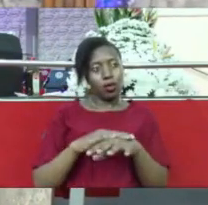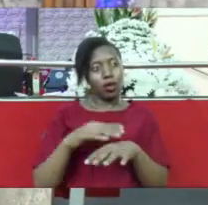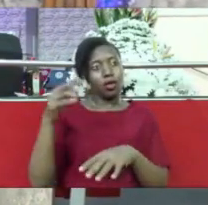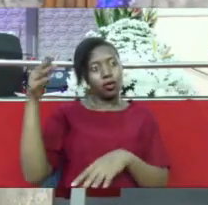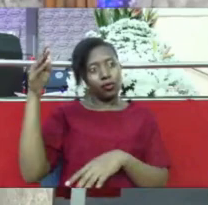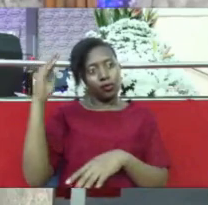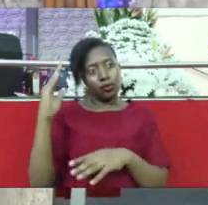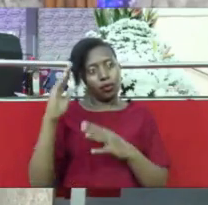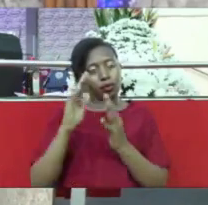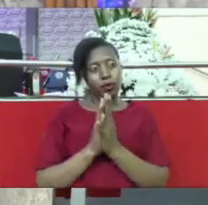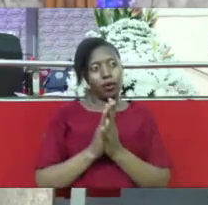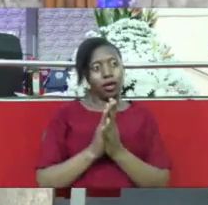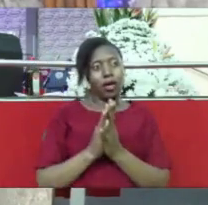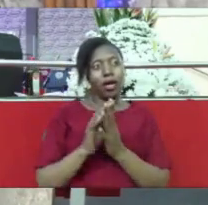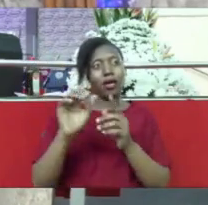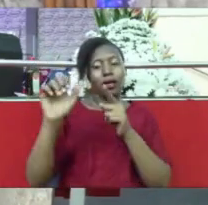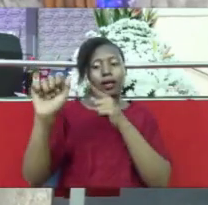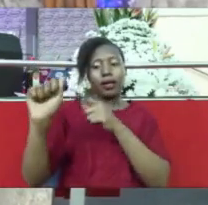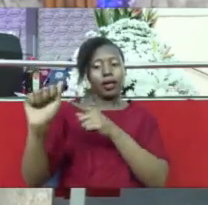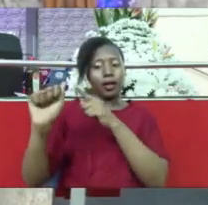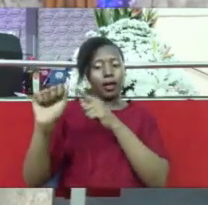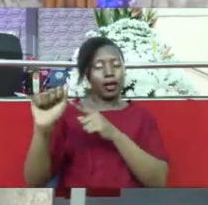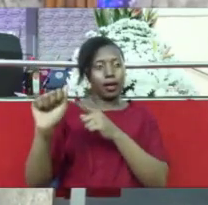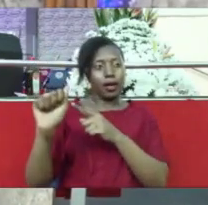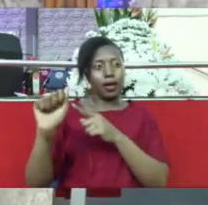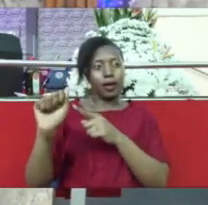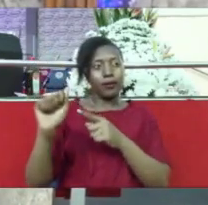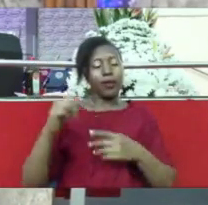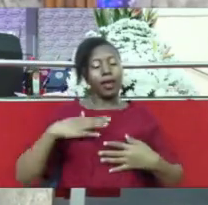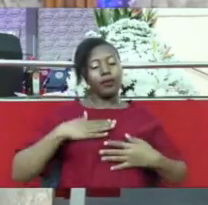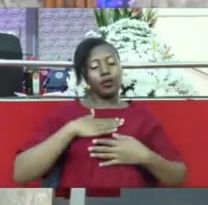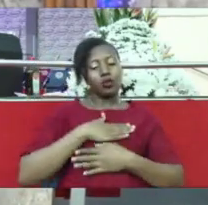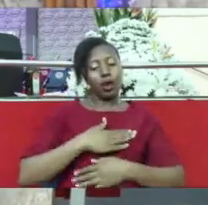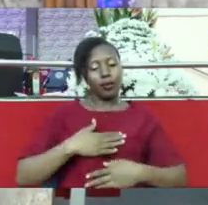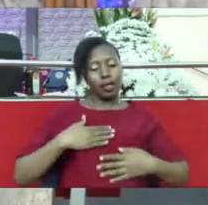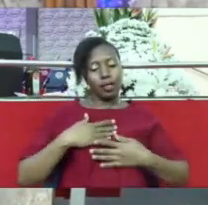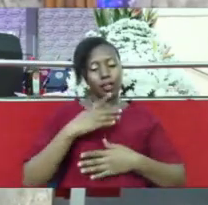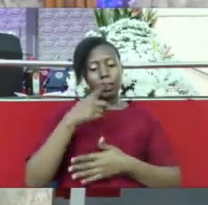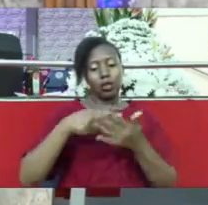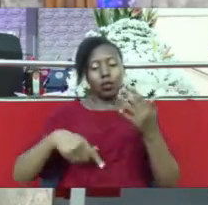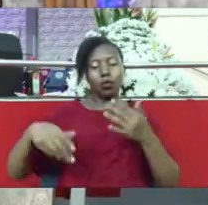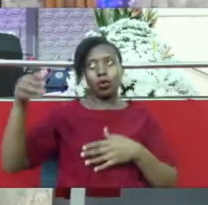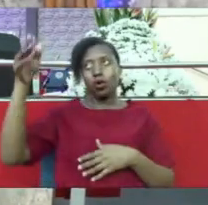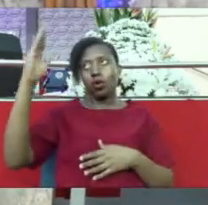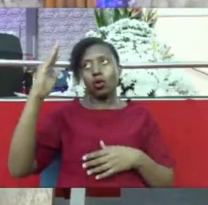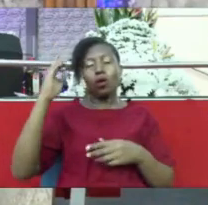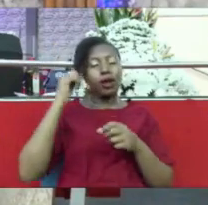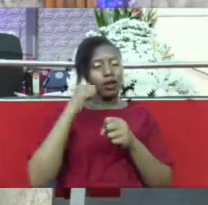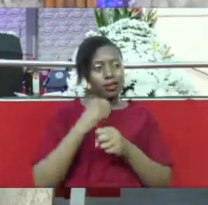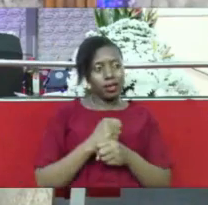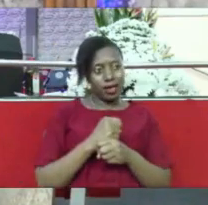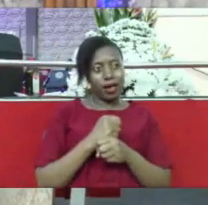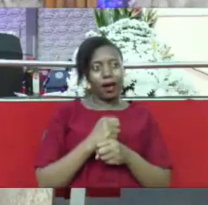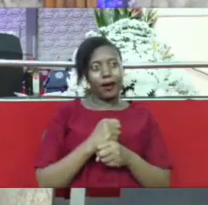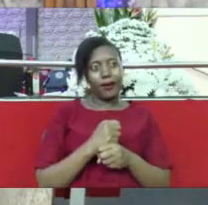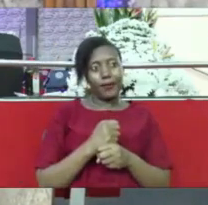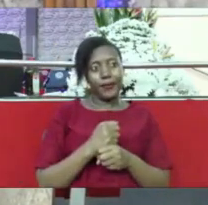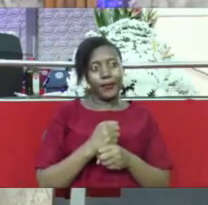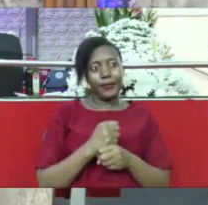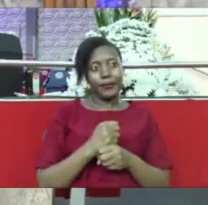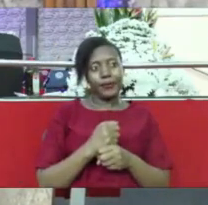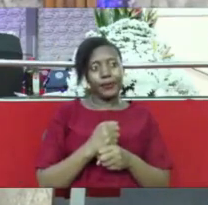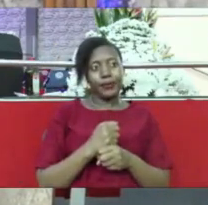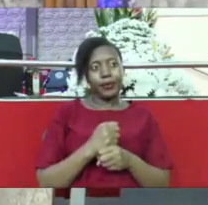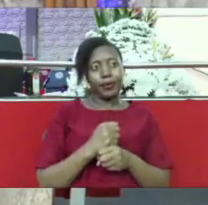yako. And A, appreciate what God has done. Shukuru kile ambacho Mungu